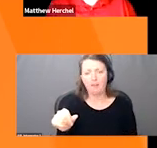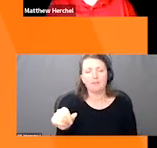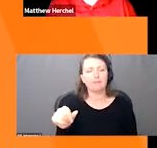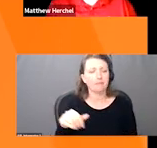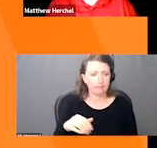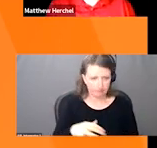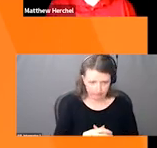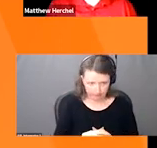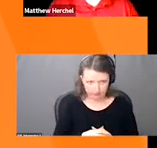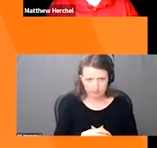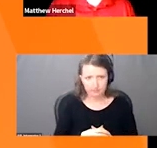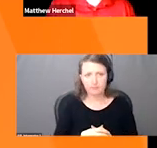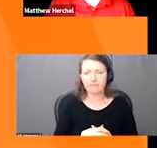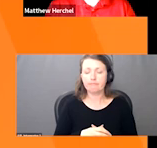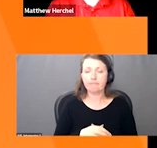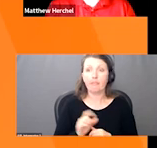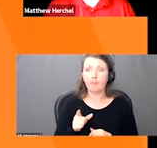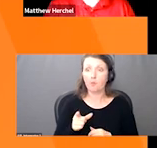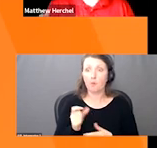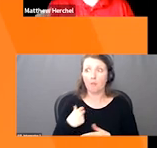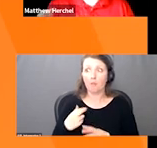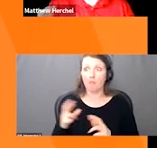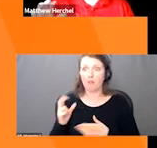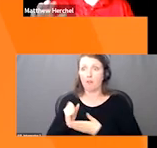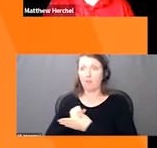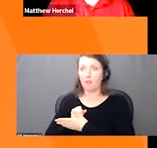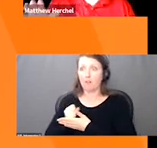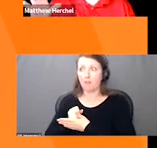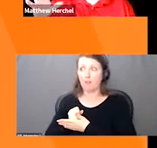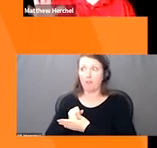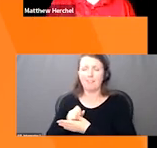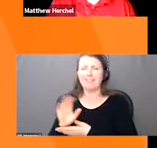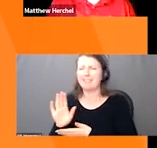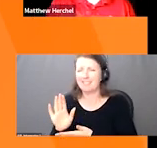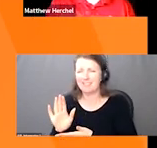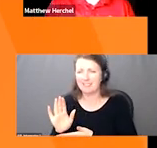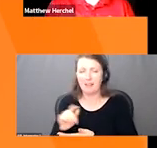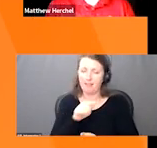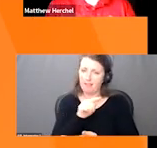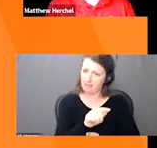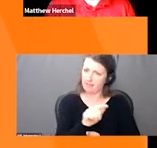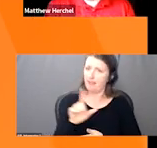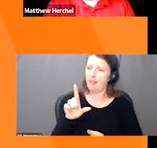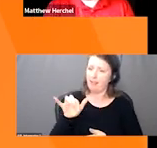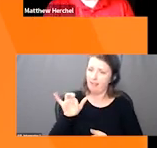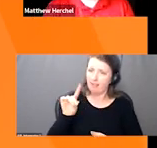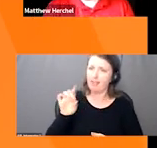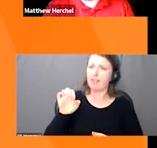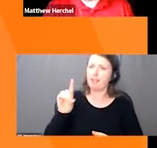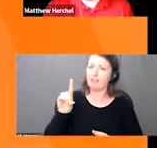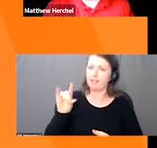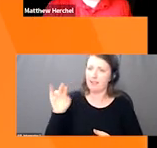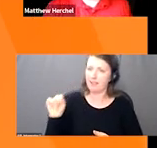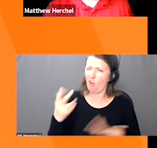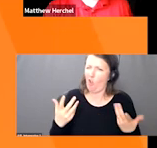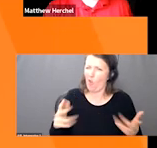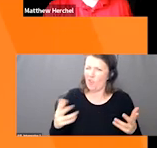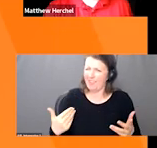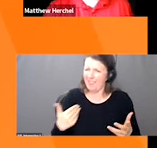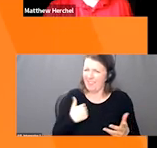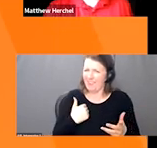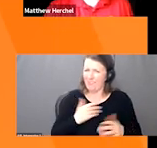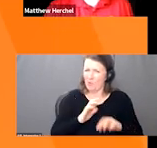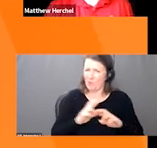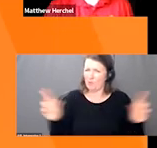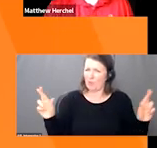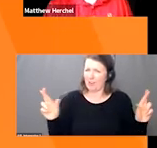to have a credit card for any of this. This is all of the native features within LinkedIn. You can get more if you